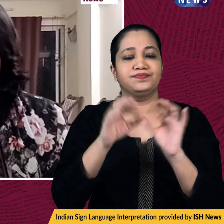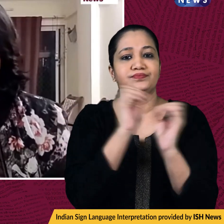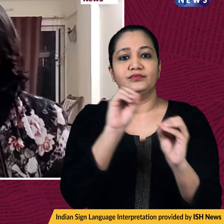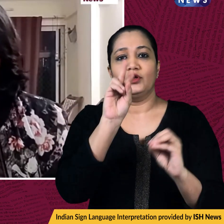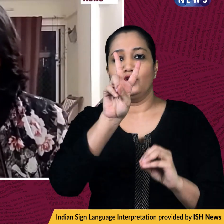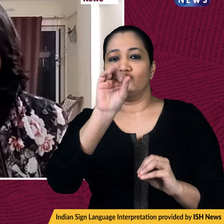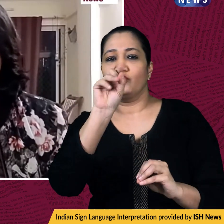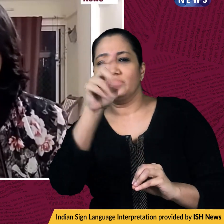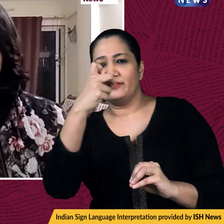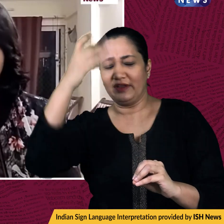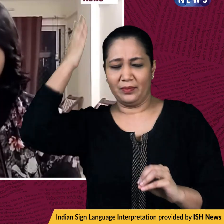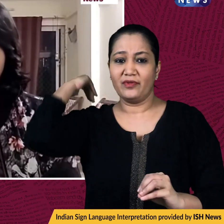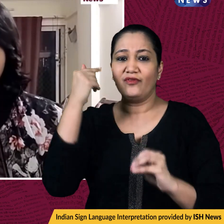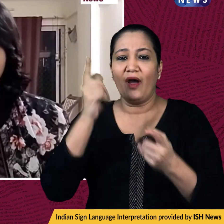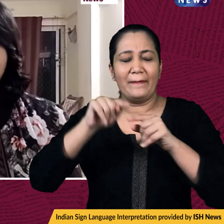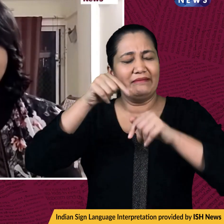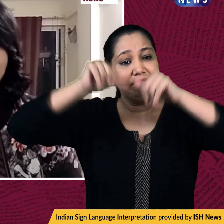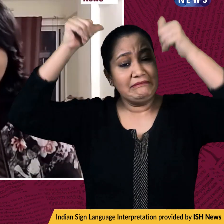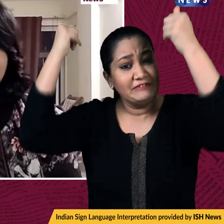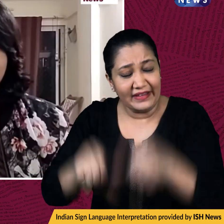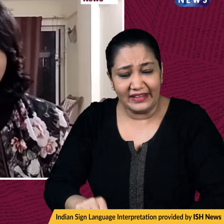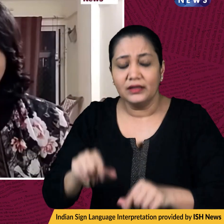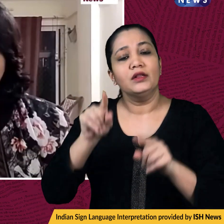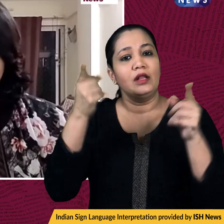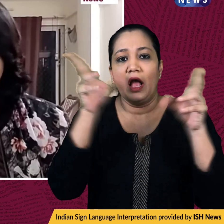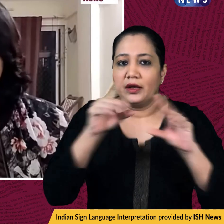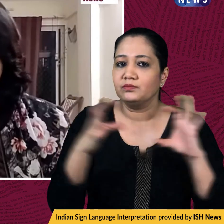Day. He has said in that letter that